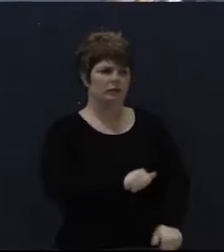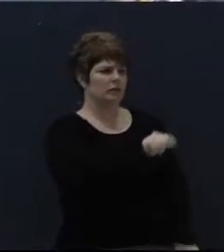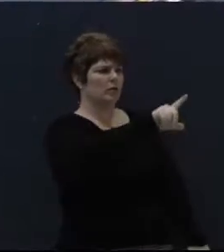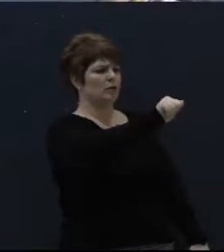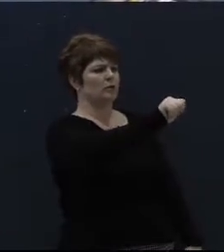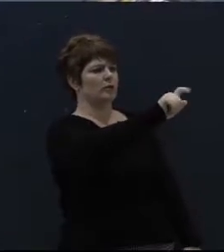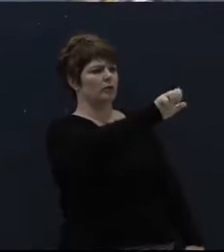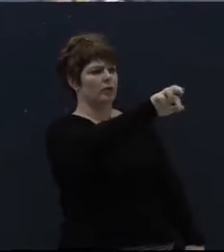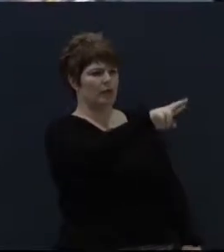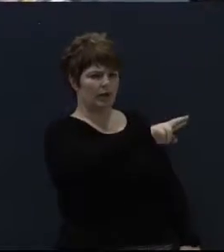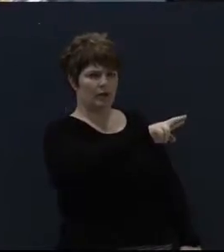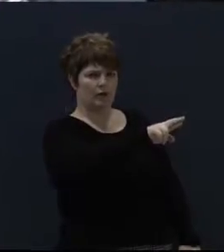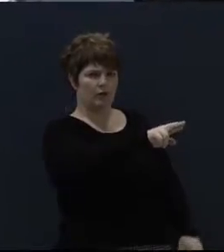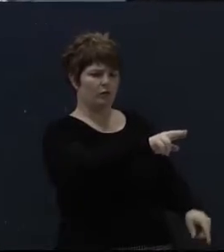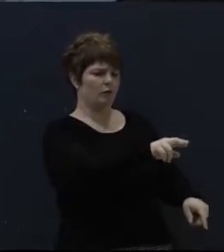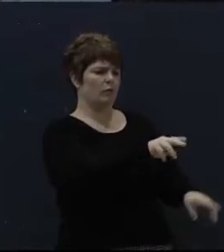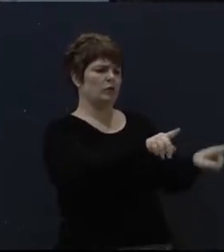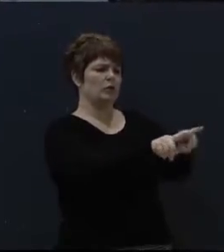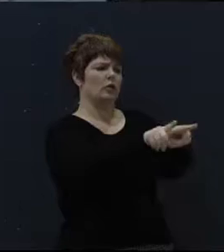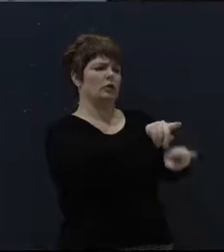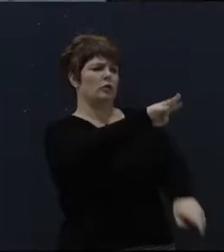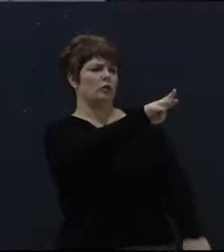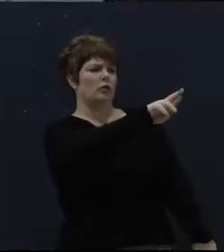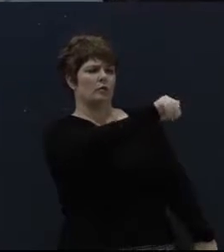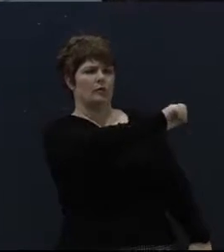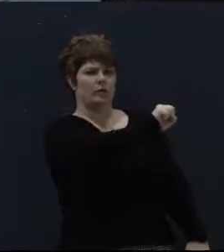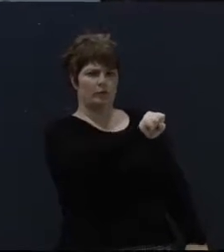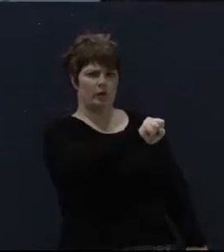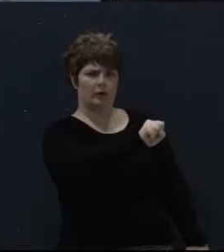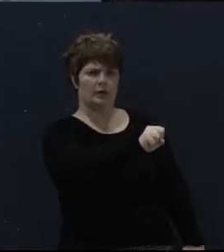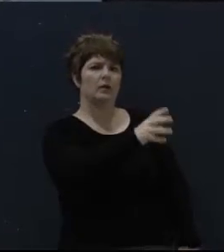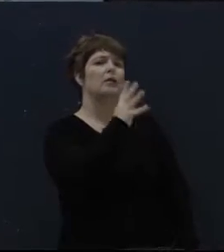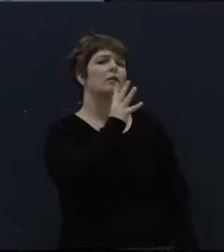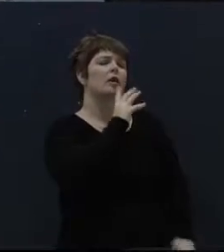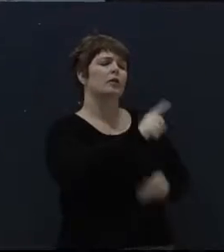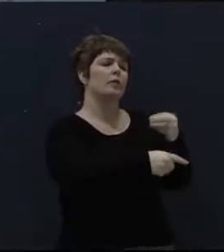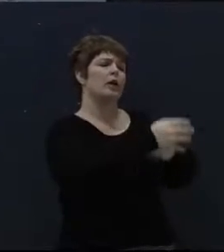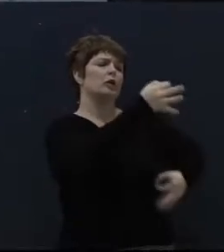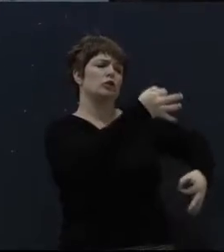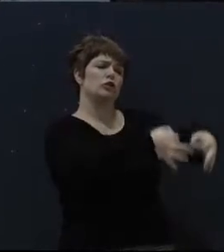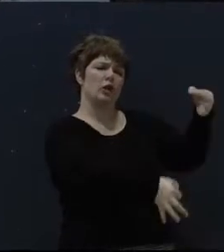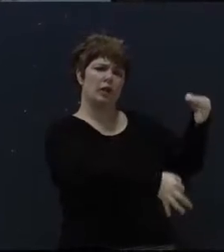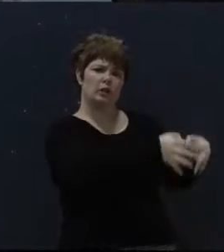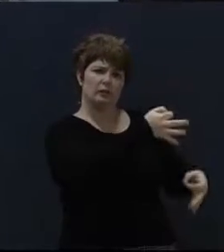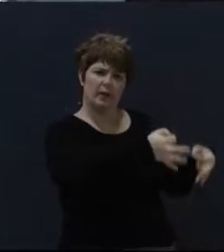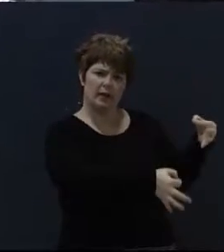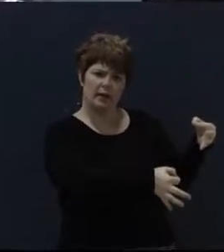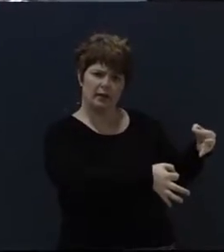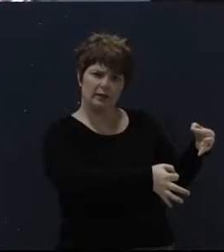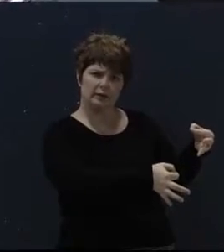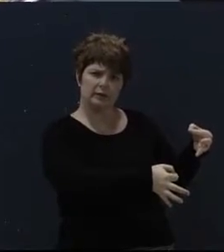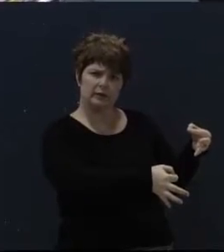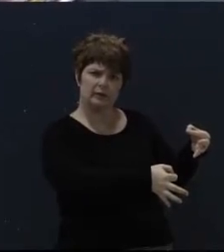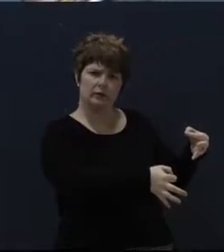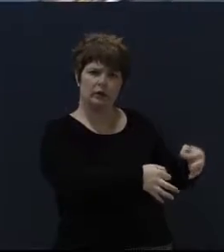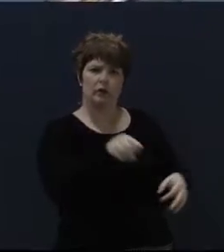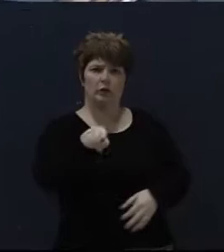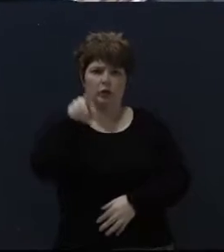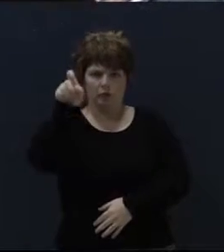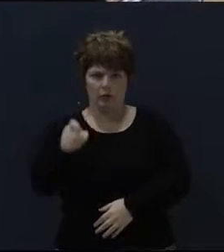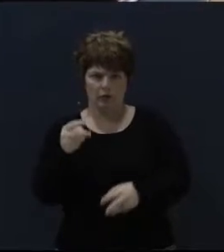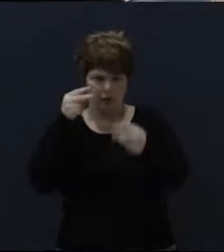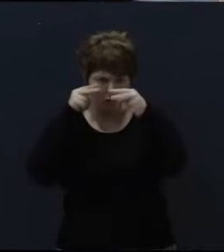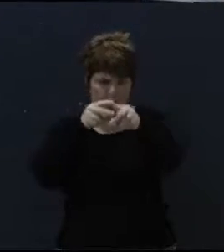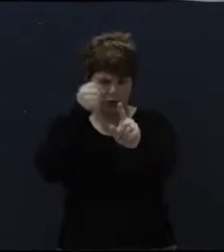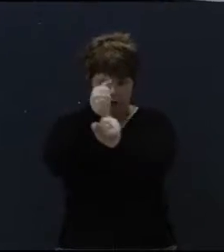laver was brass also. And it speaks of judgment. And some of you need to look at